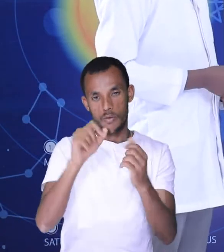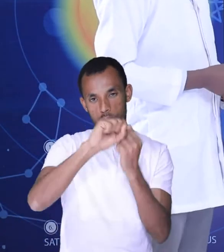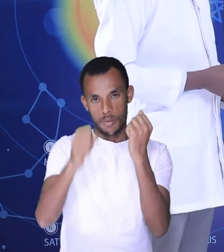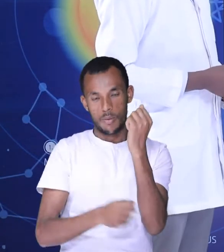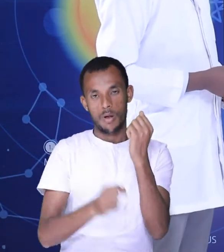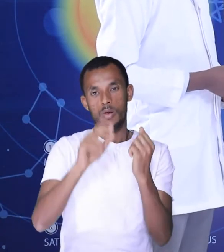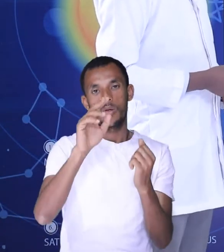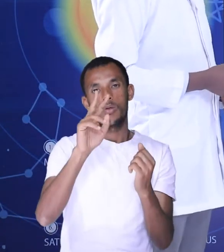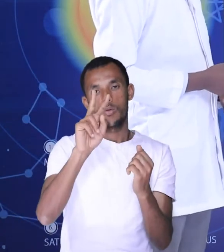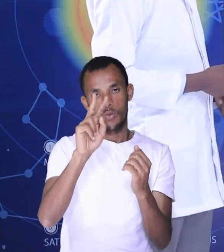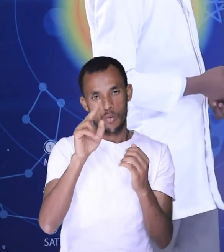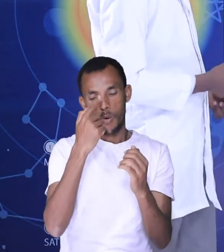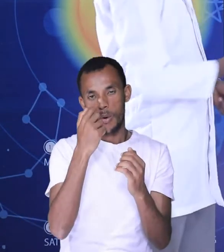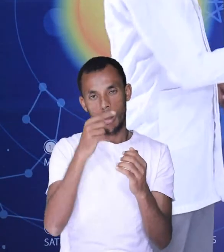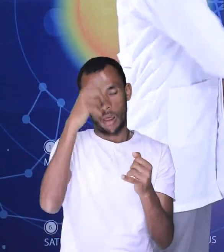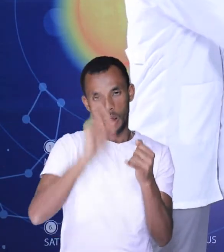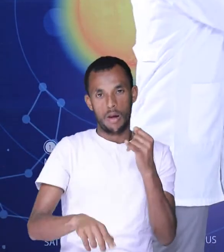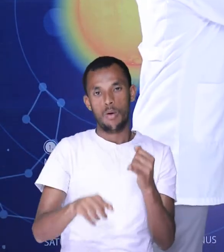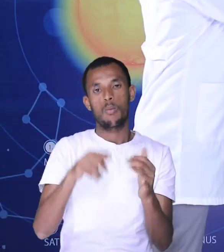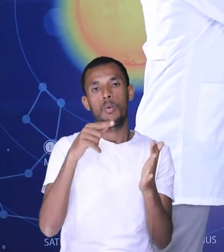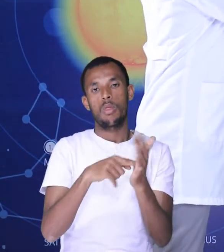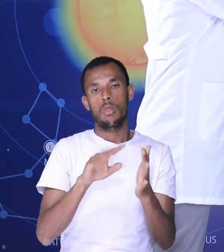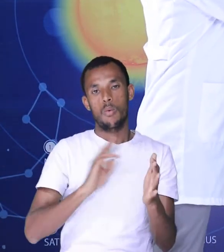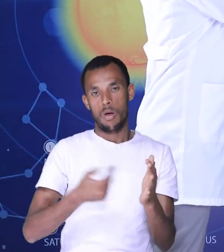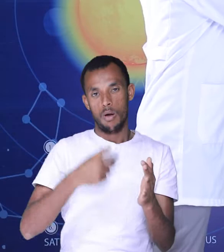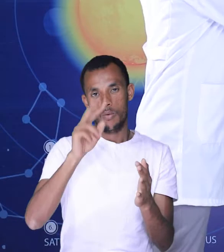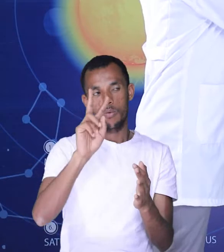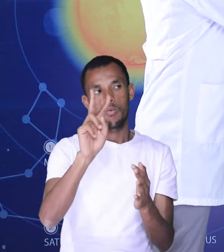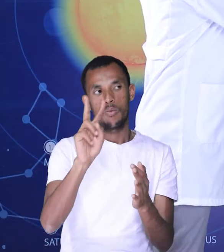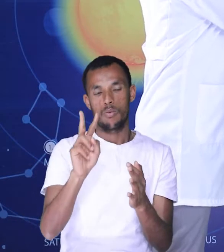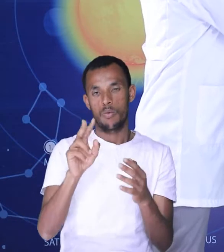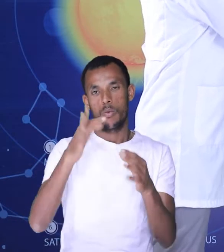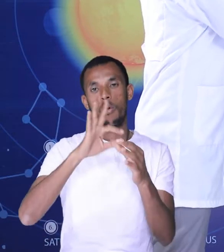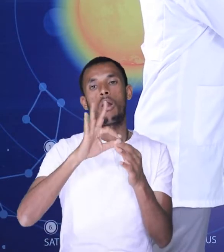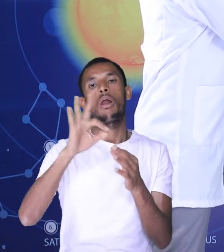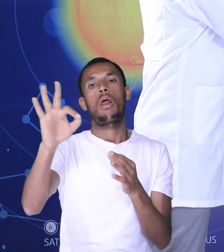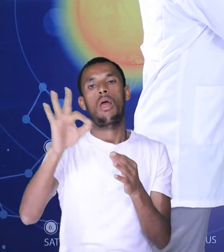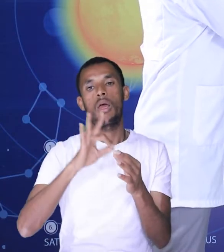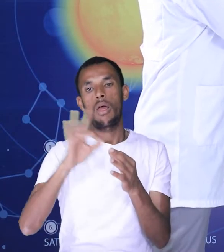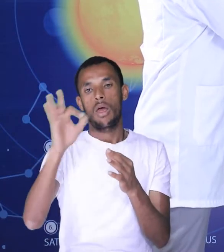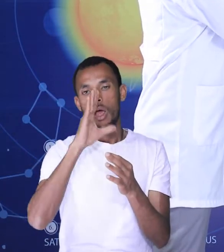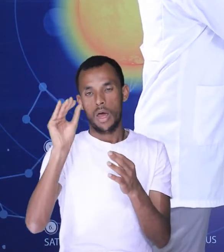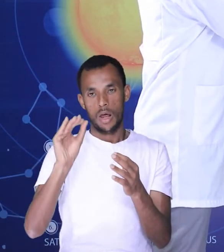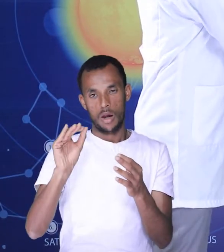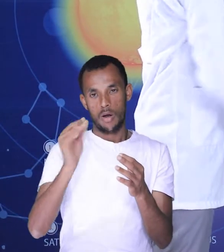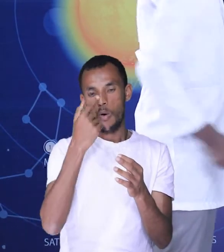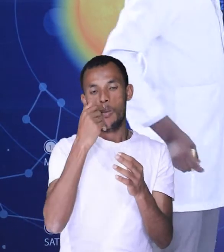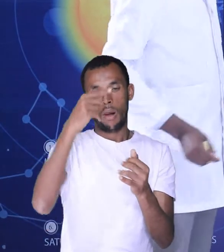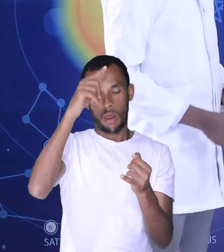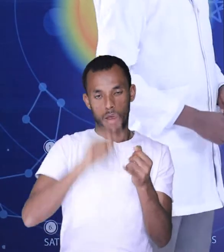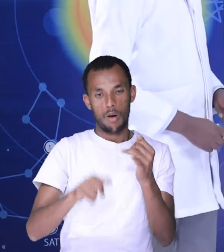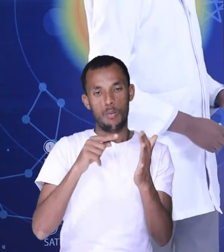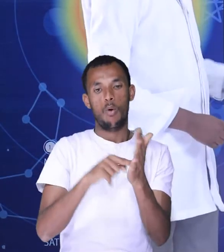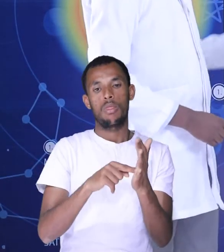formed by two rays with common end point. We have these two rays with common end point. So an angle